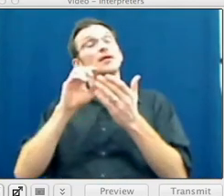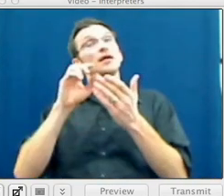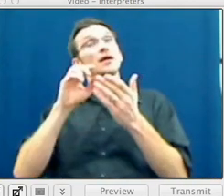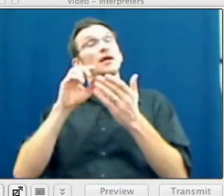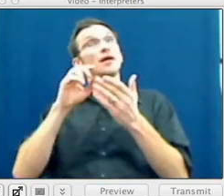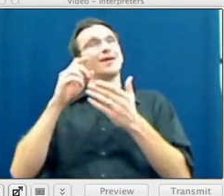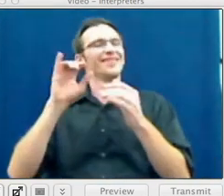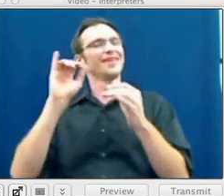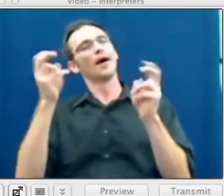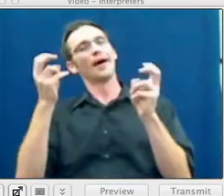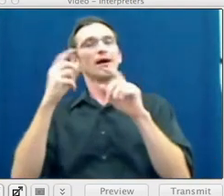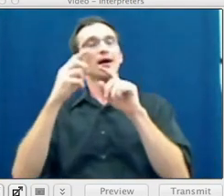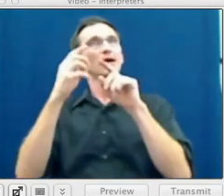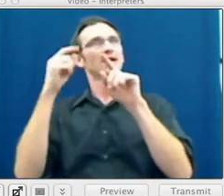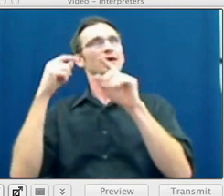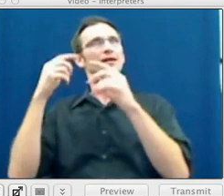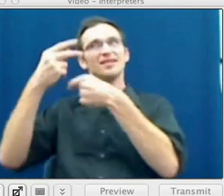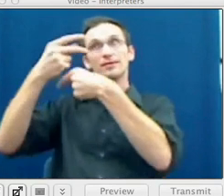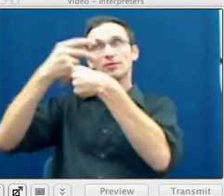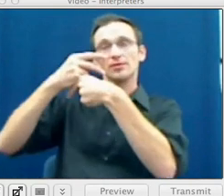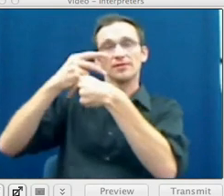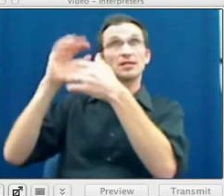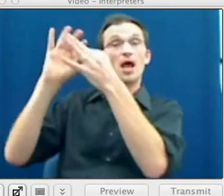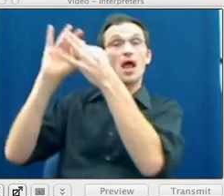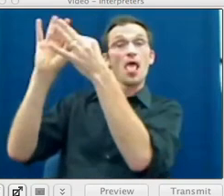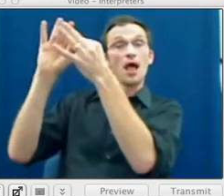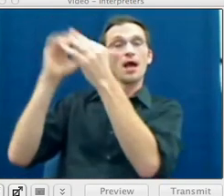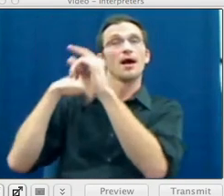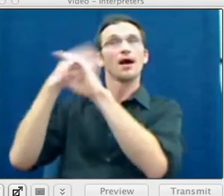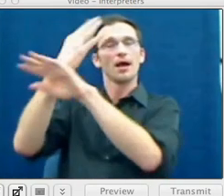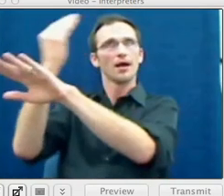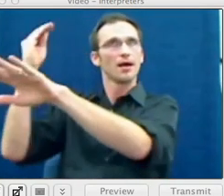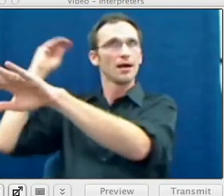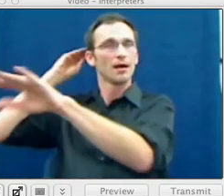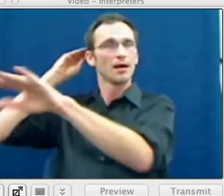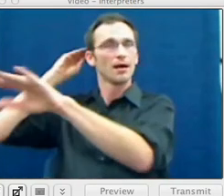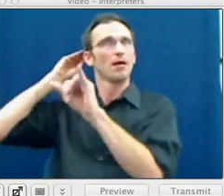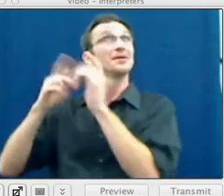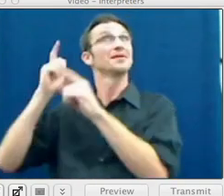in their head that has been instilled by the other colleagues within their groups.